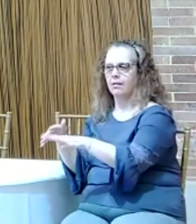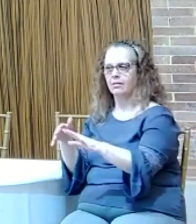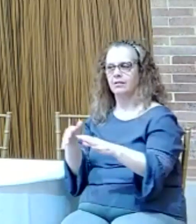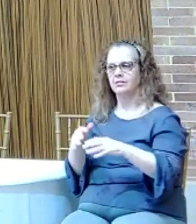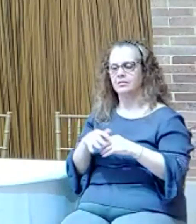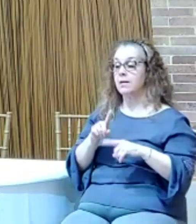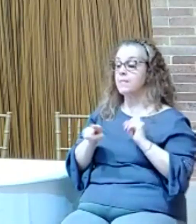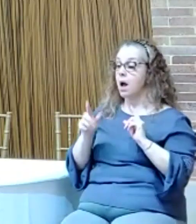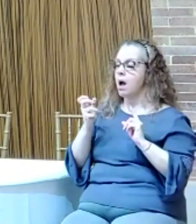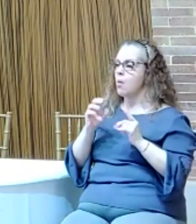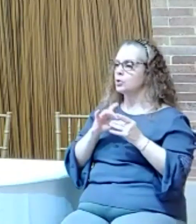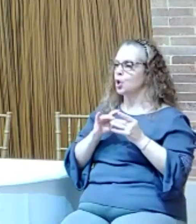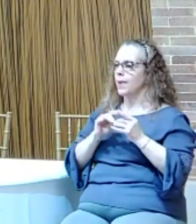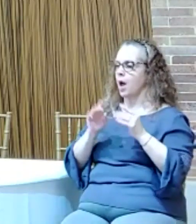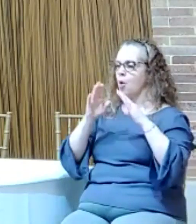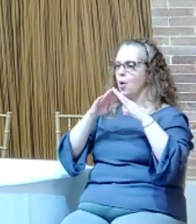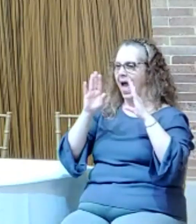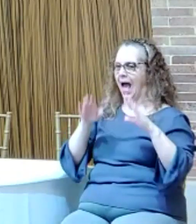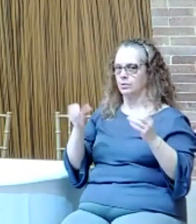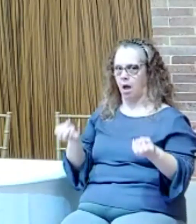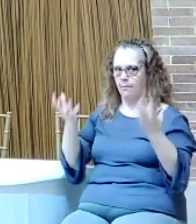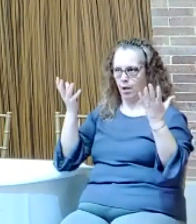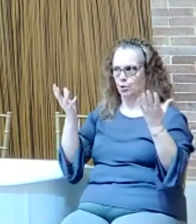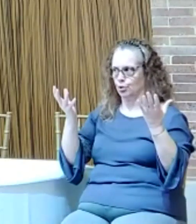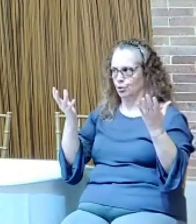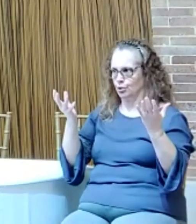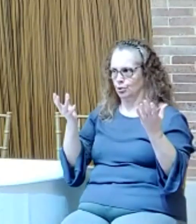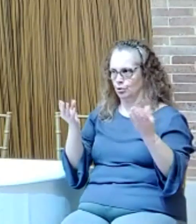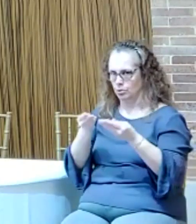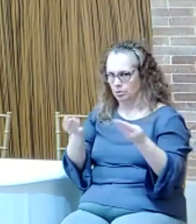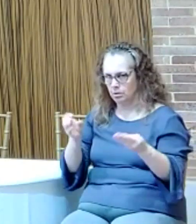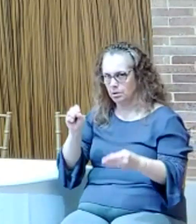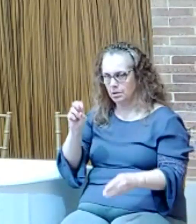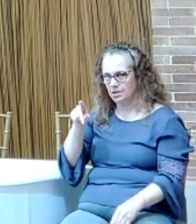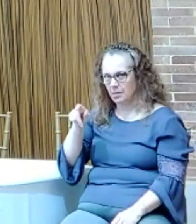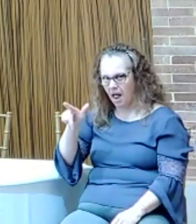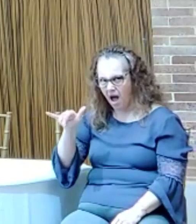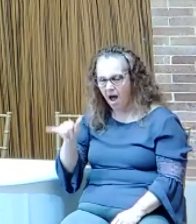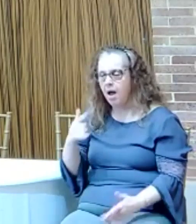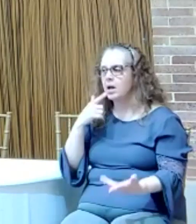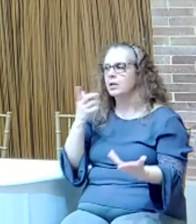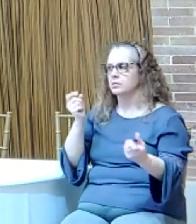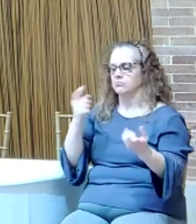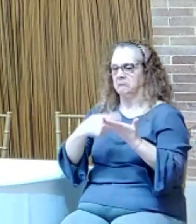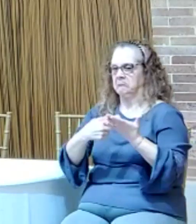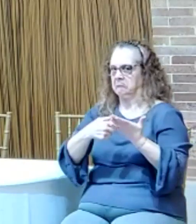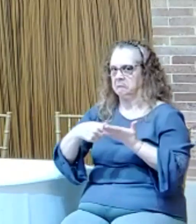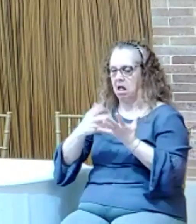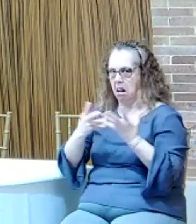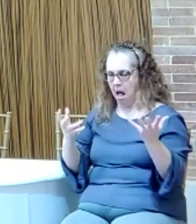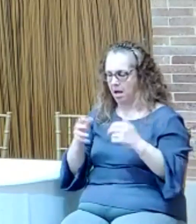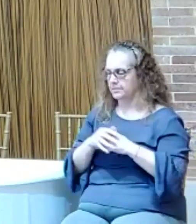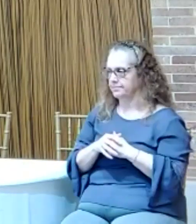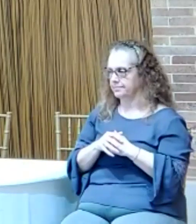to talk about is housing Supply I know there's a robust discussion here in New York on this issue and we all know